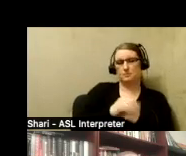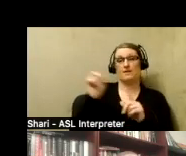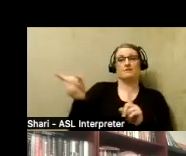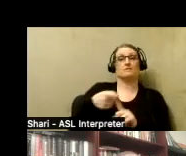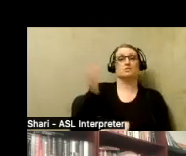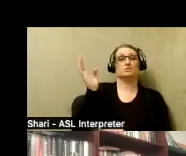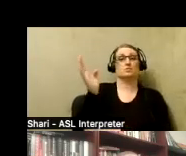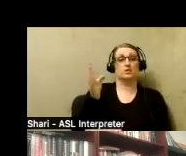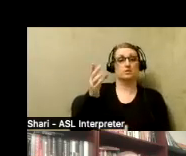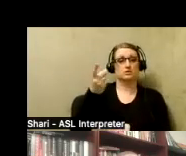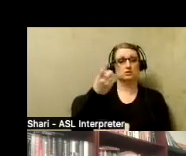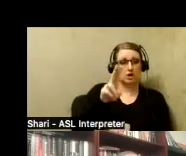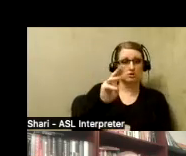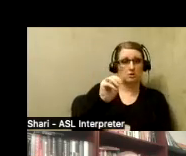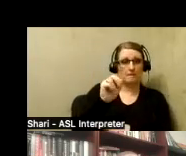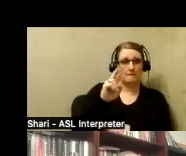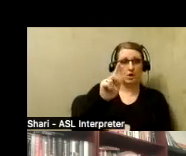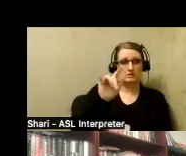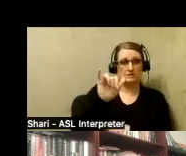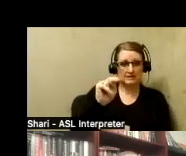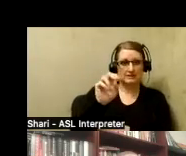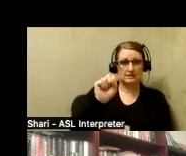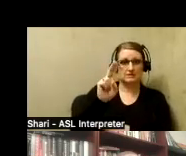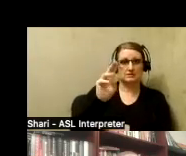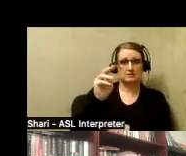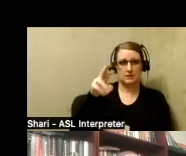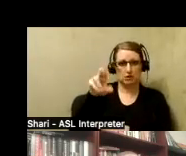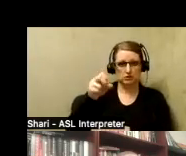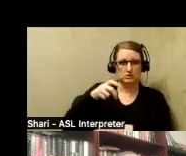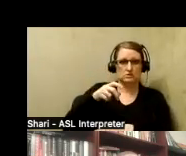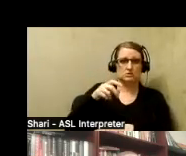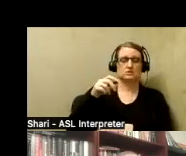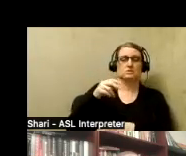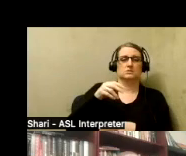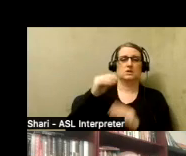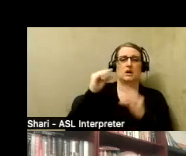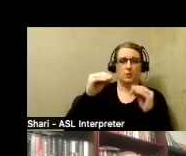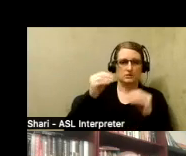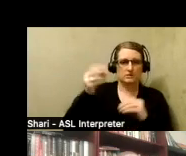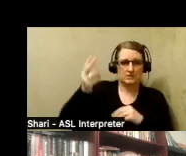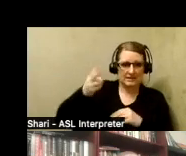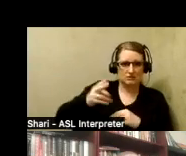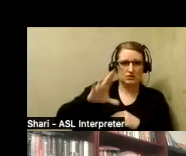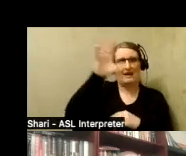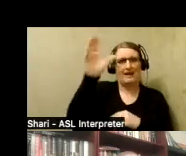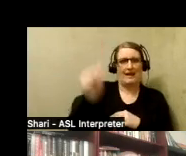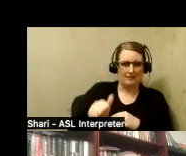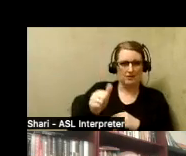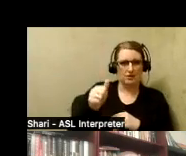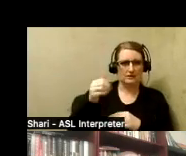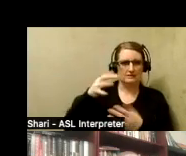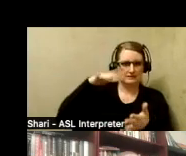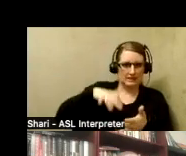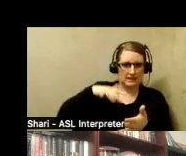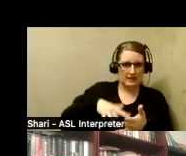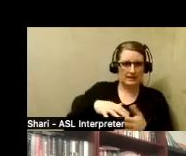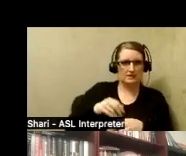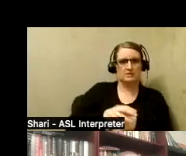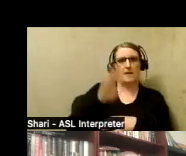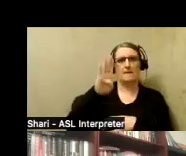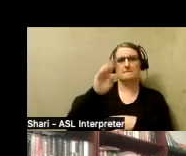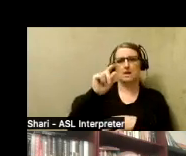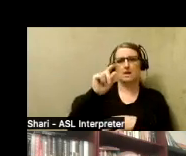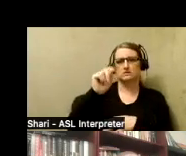speaker today is going to be Dr. Martin Summers. He's a professor of history in African and African diaspora studies at Boston